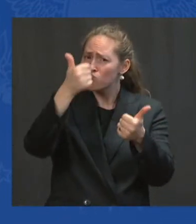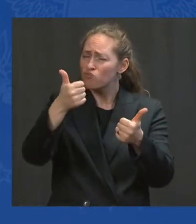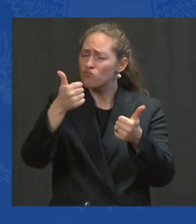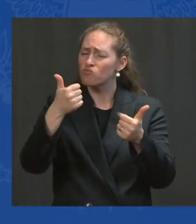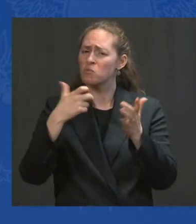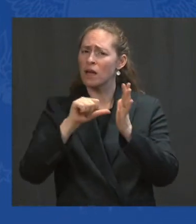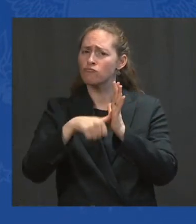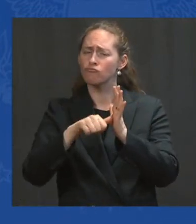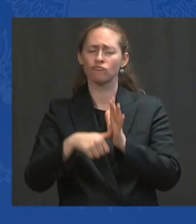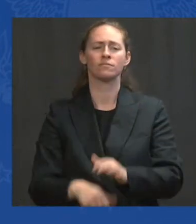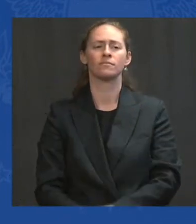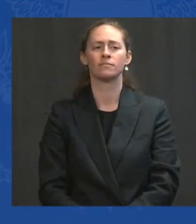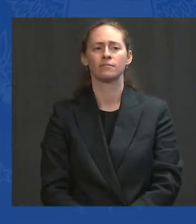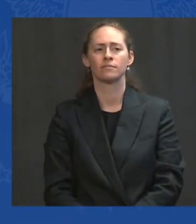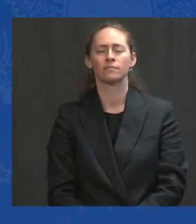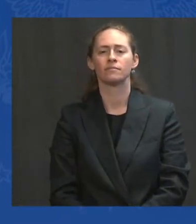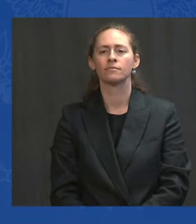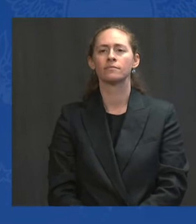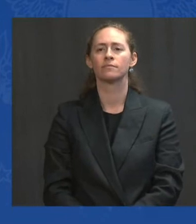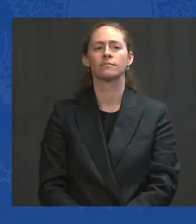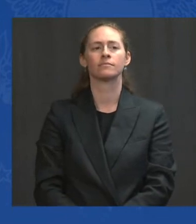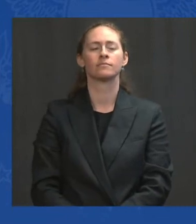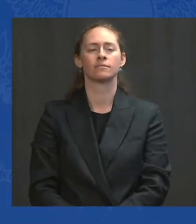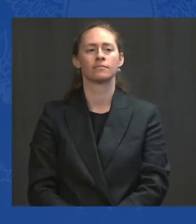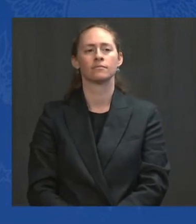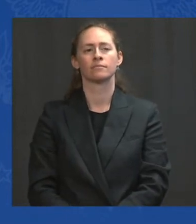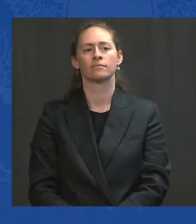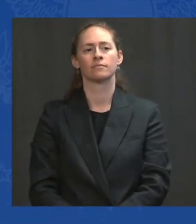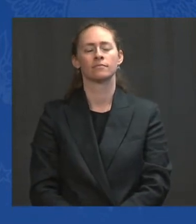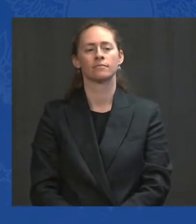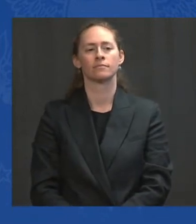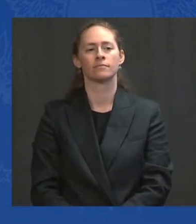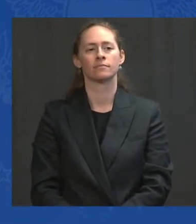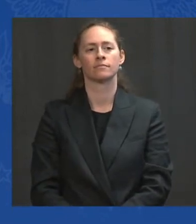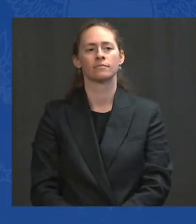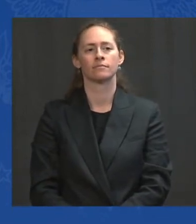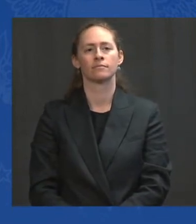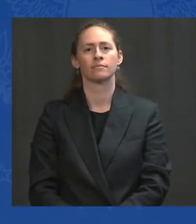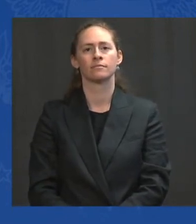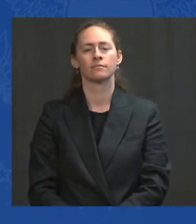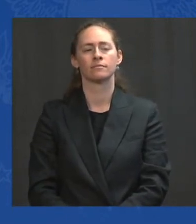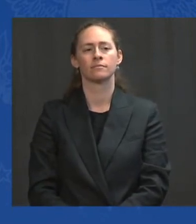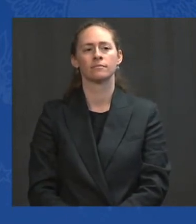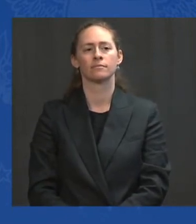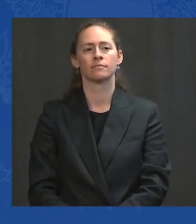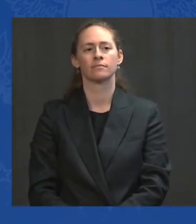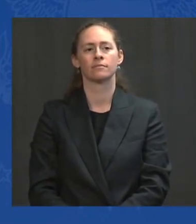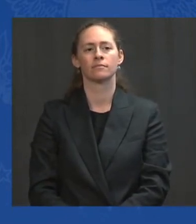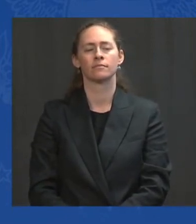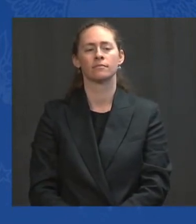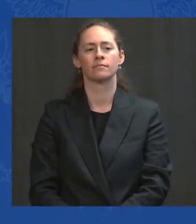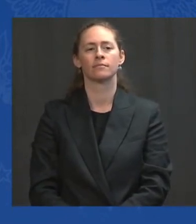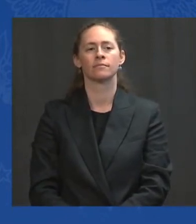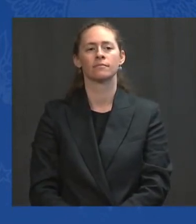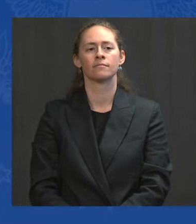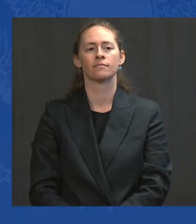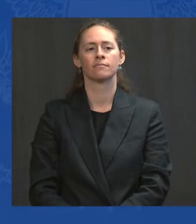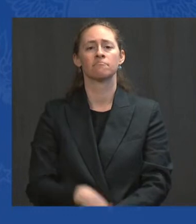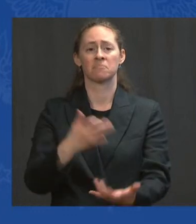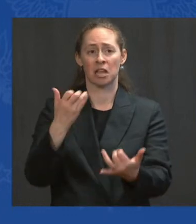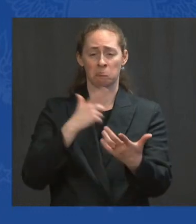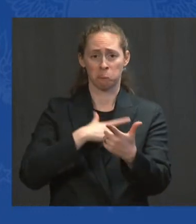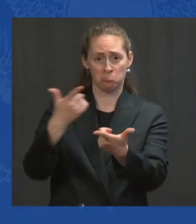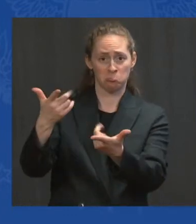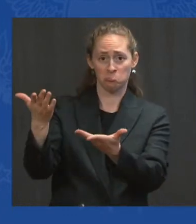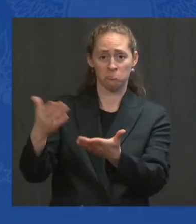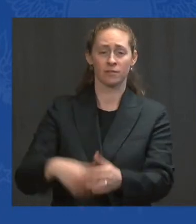there's a high degree of viral dynamics and a low degree of vaccination. But Rochelle, why don't you comment further? Yeah,